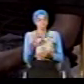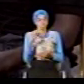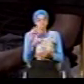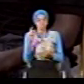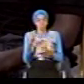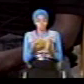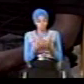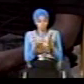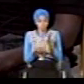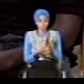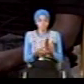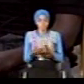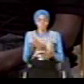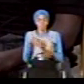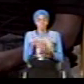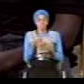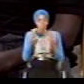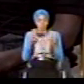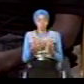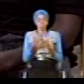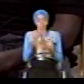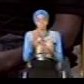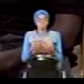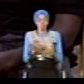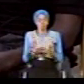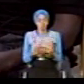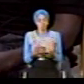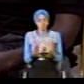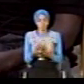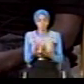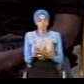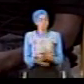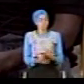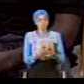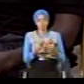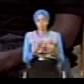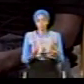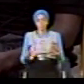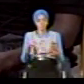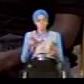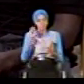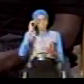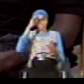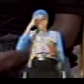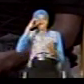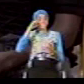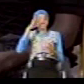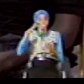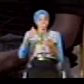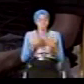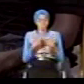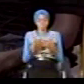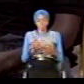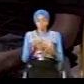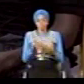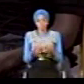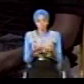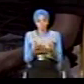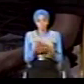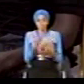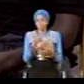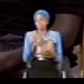name of Jesus, extraordinarily, she had her breakthrough. As she wrote,